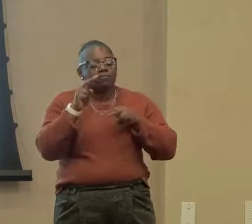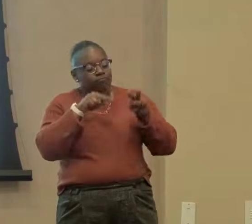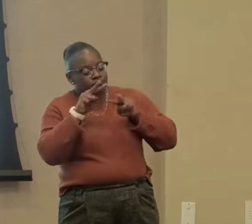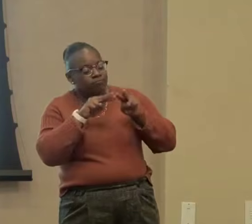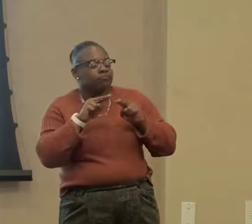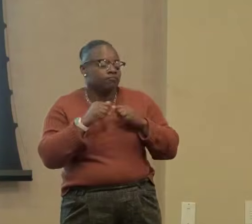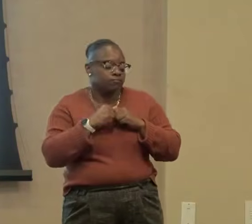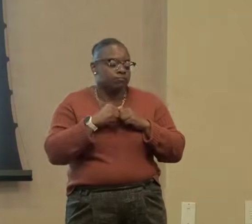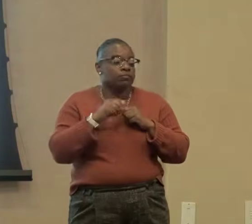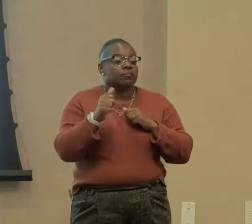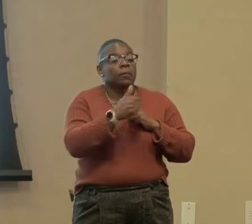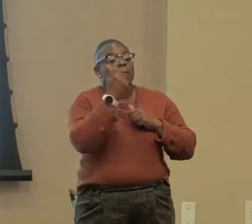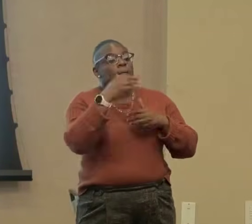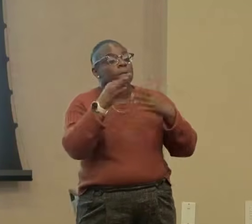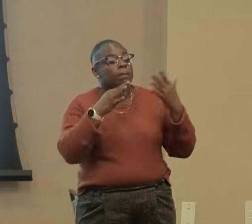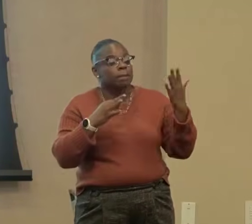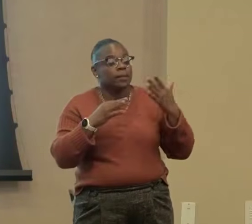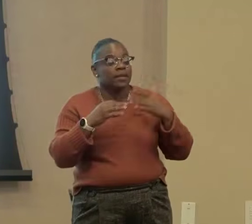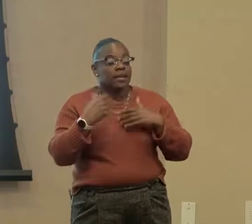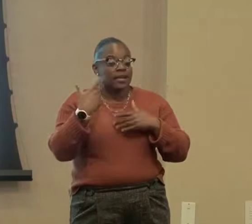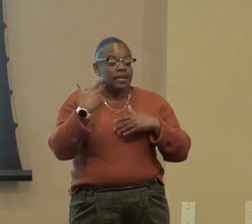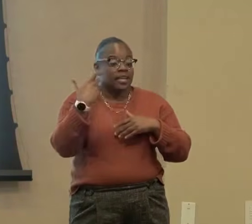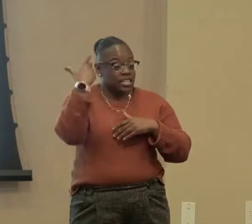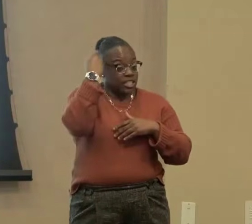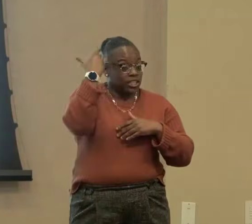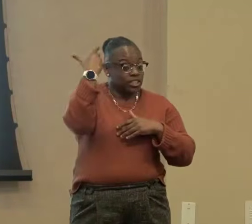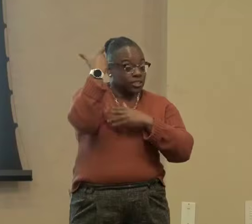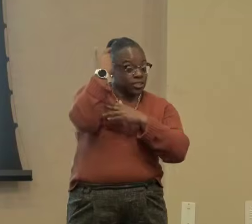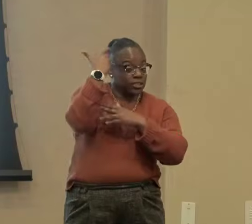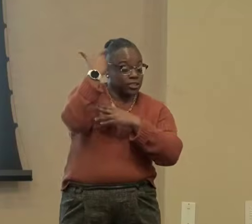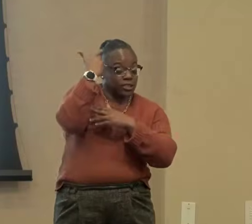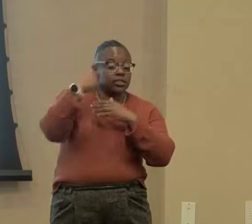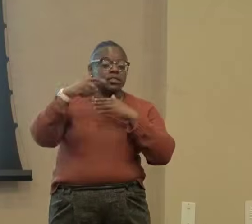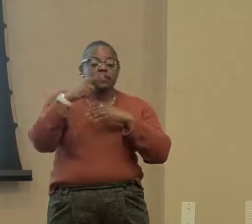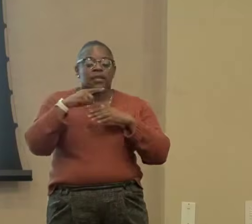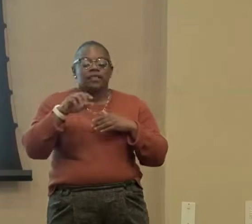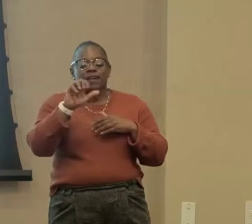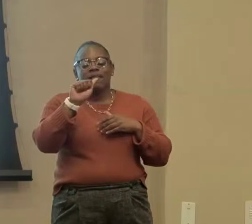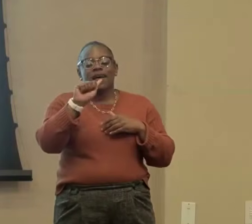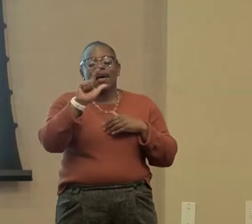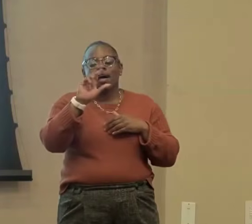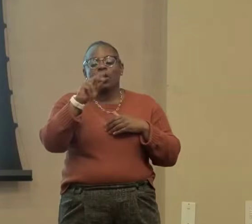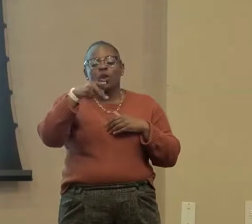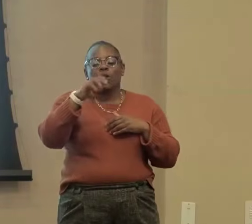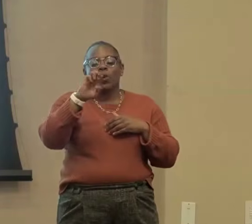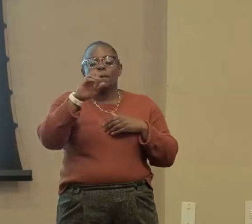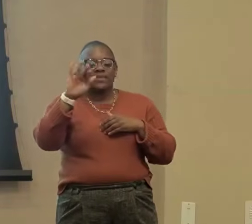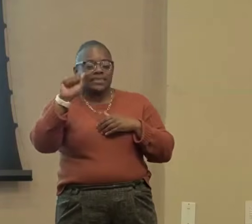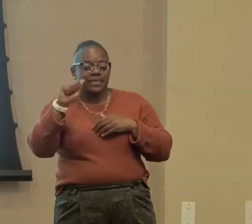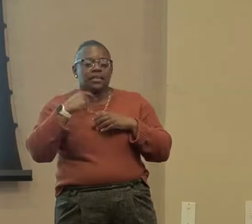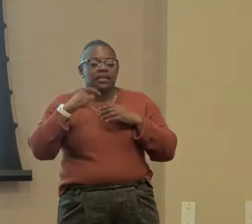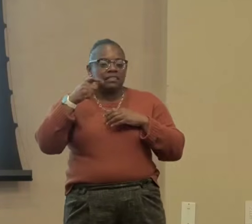supervision. Other options include injections. I've had a number of women with scarring alopecia. That scarring tissue is